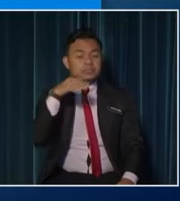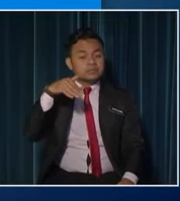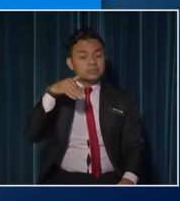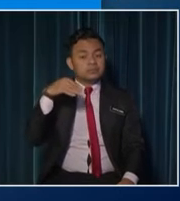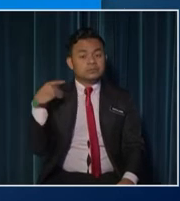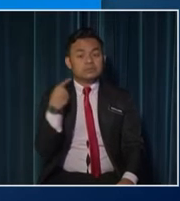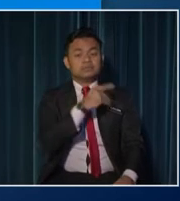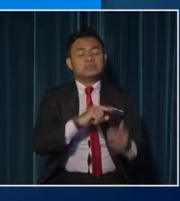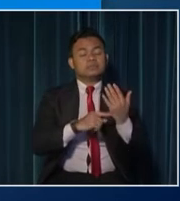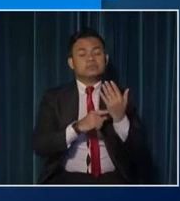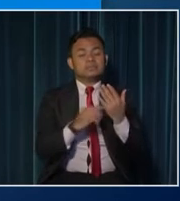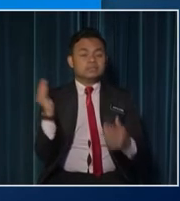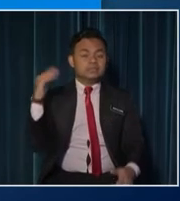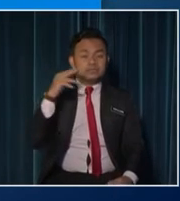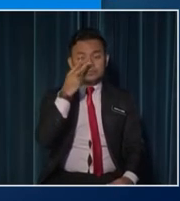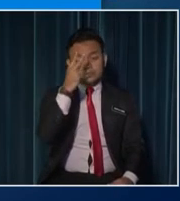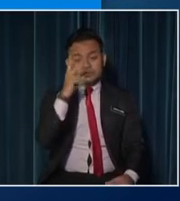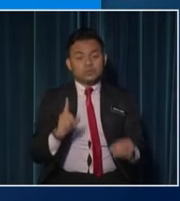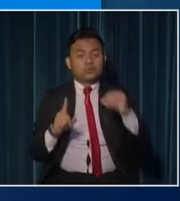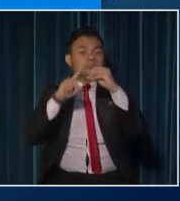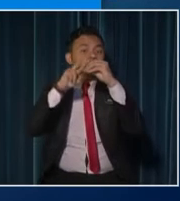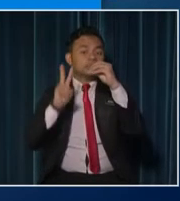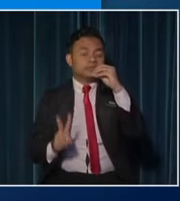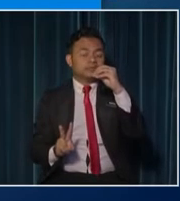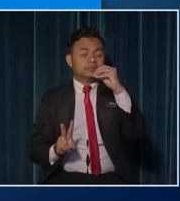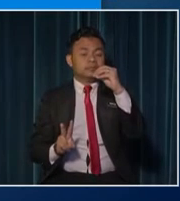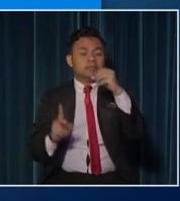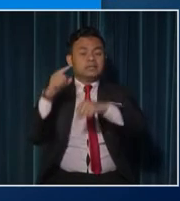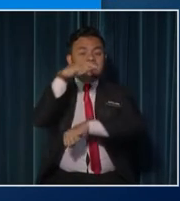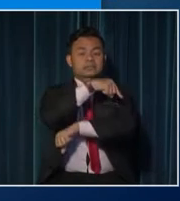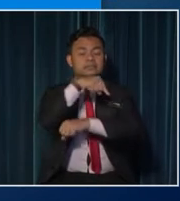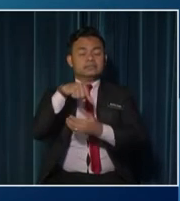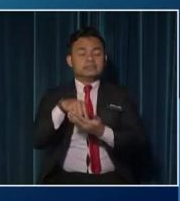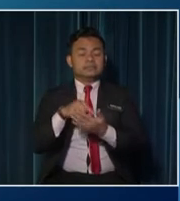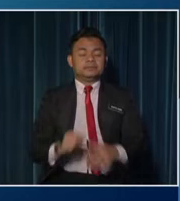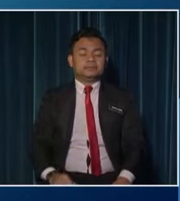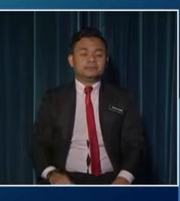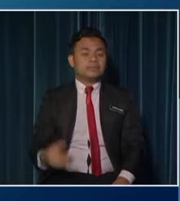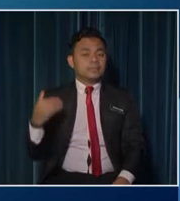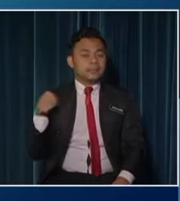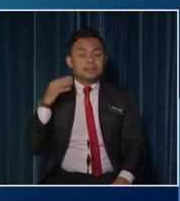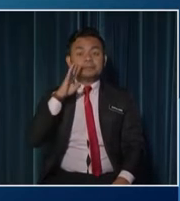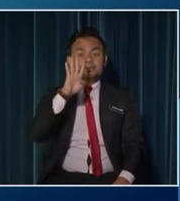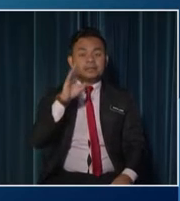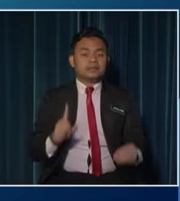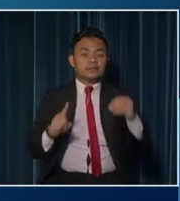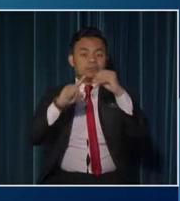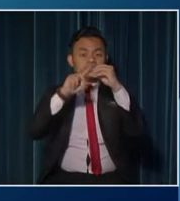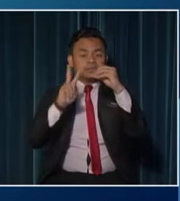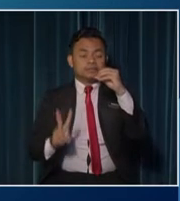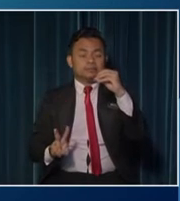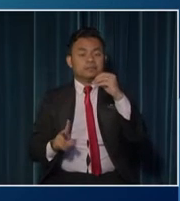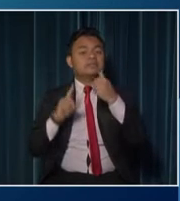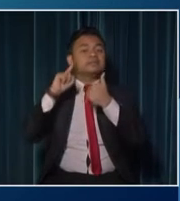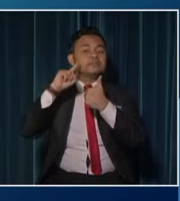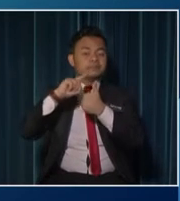objectives of our lesson today. There are four objectives. First,